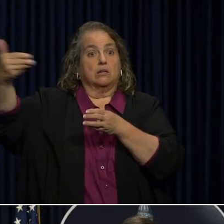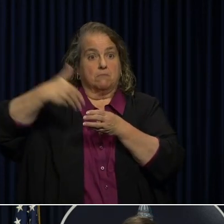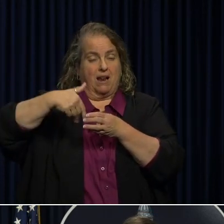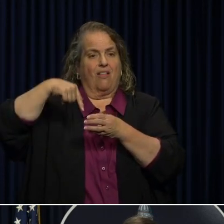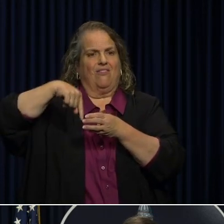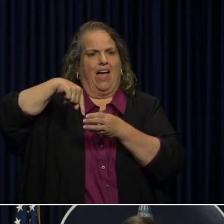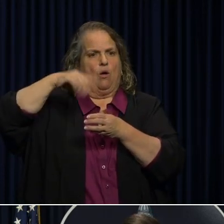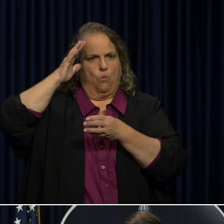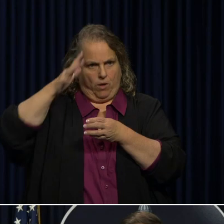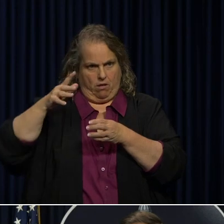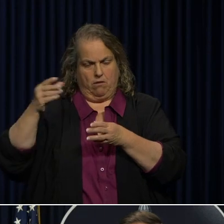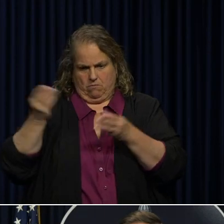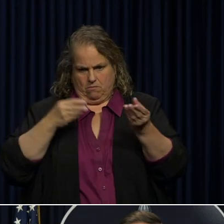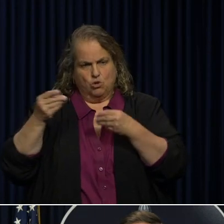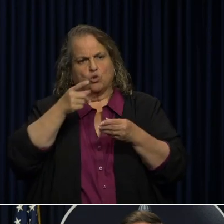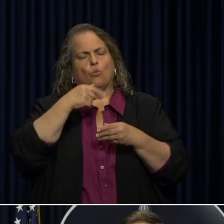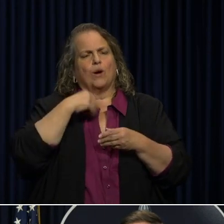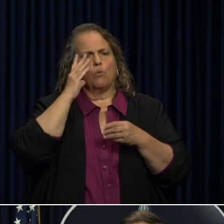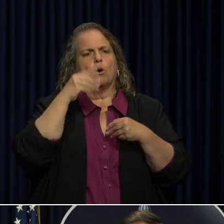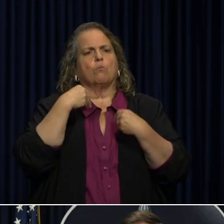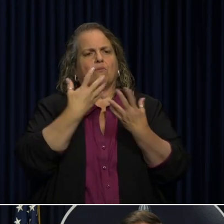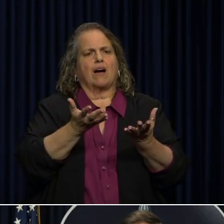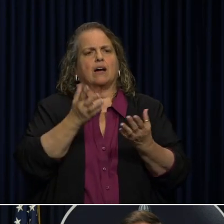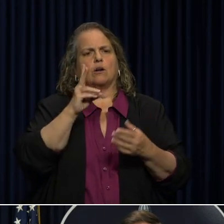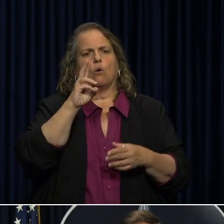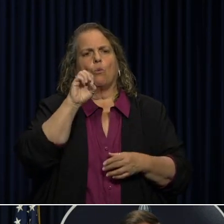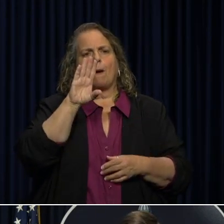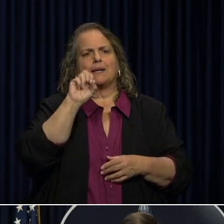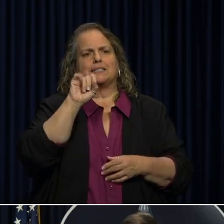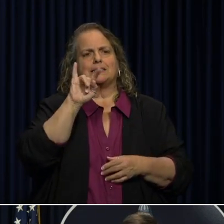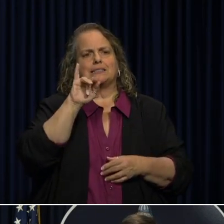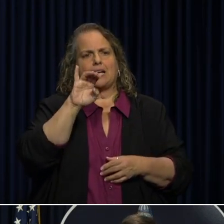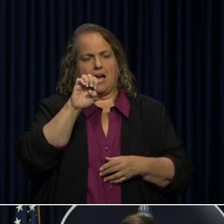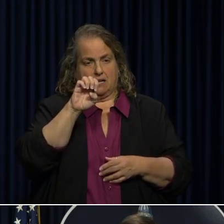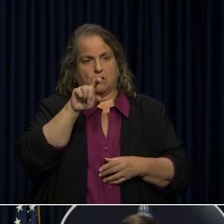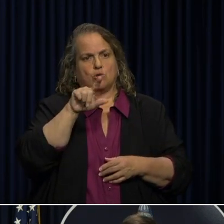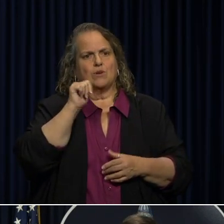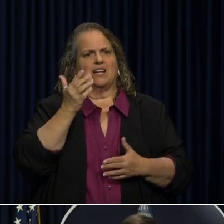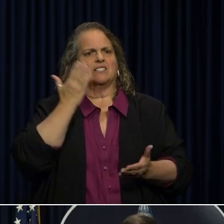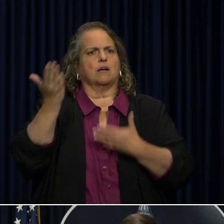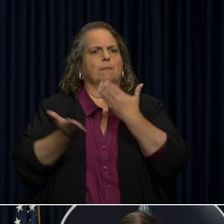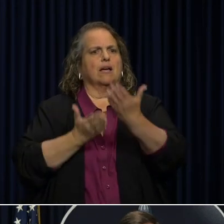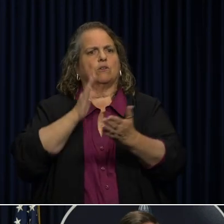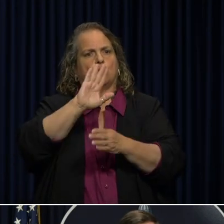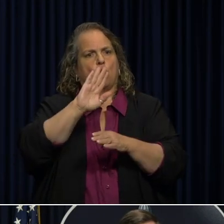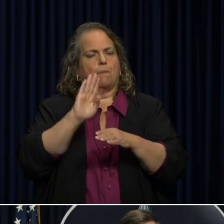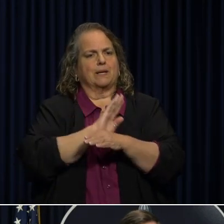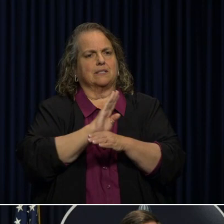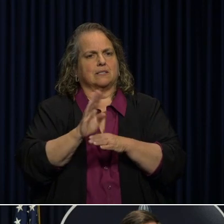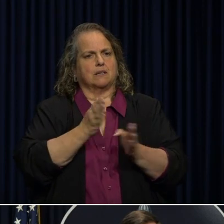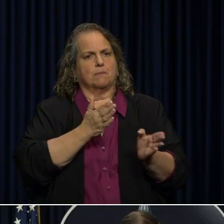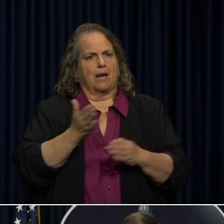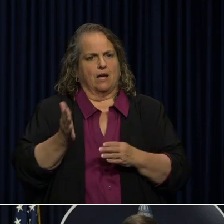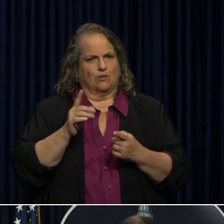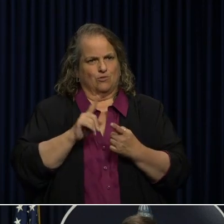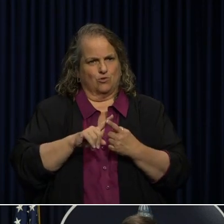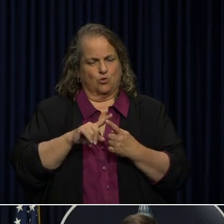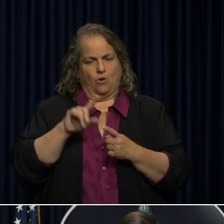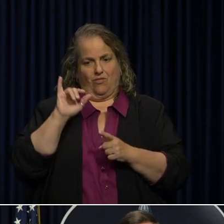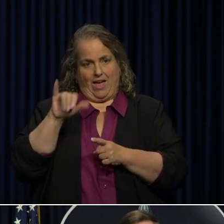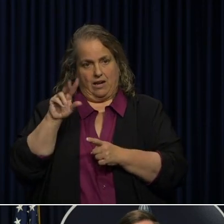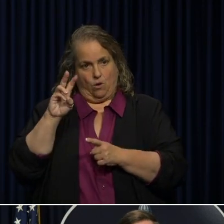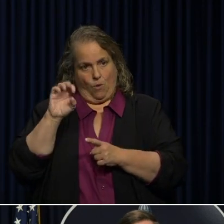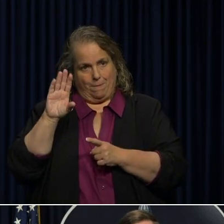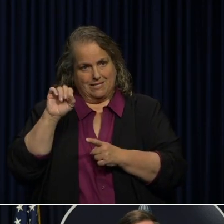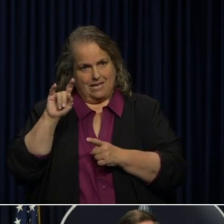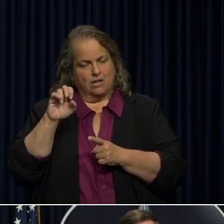to a website that we are creating, James, if you got that one, and to an email that we have